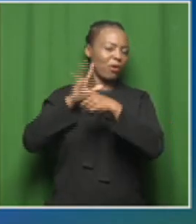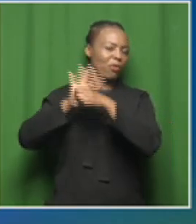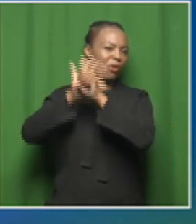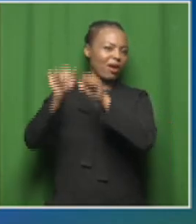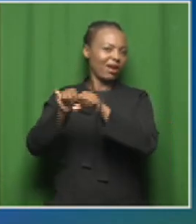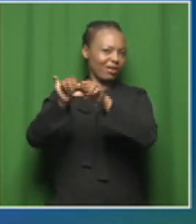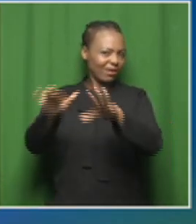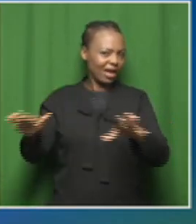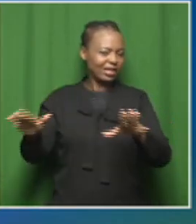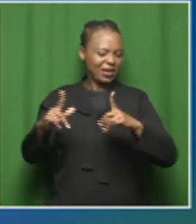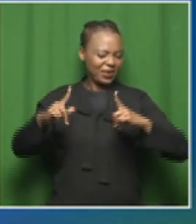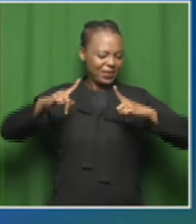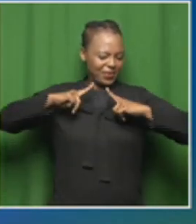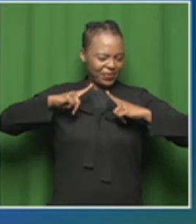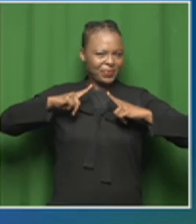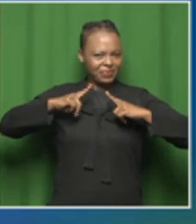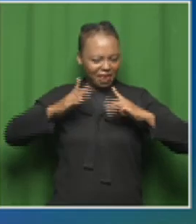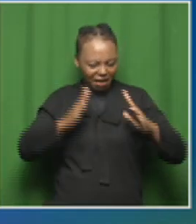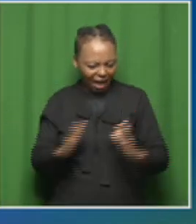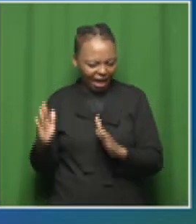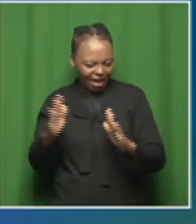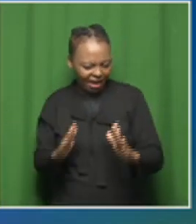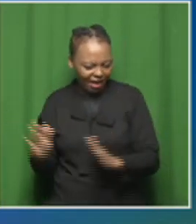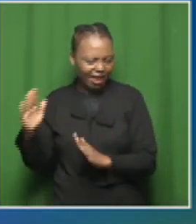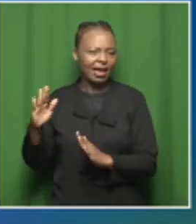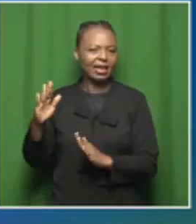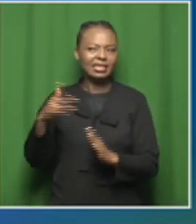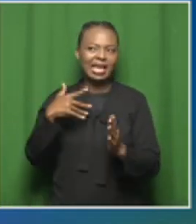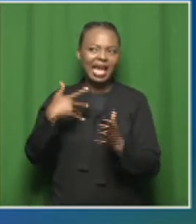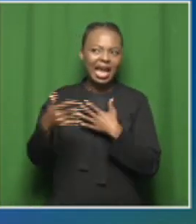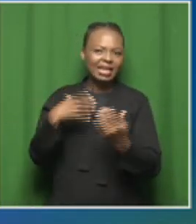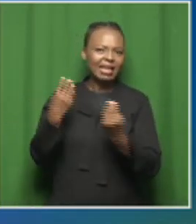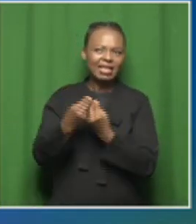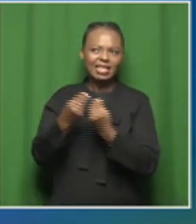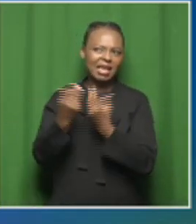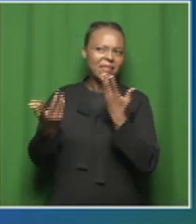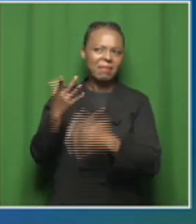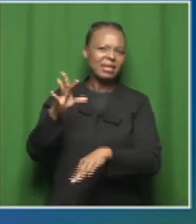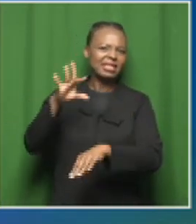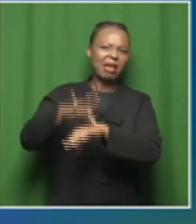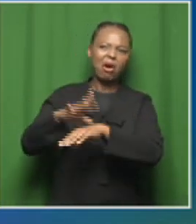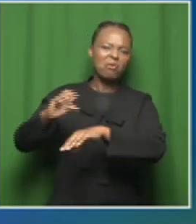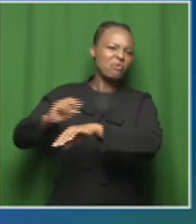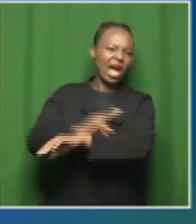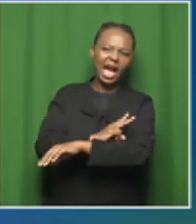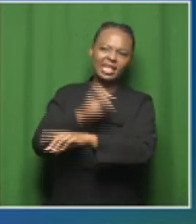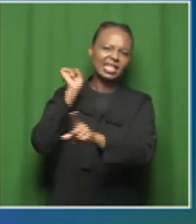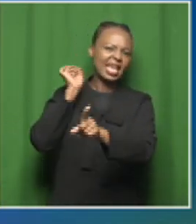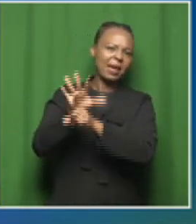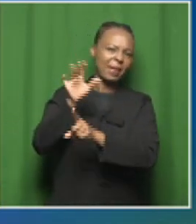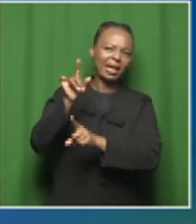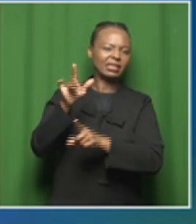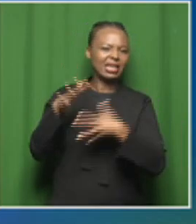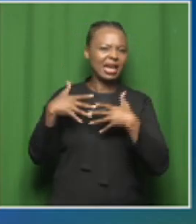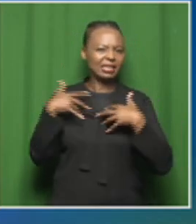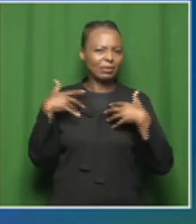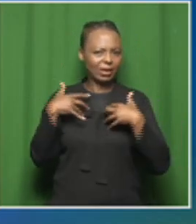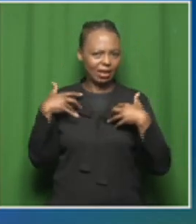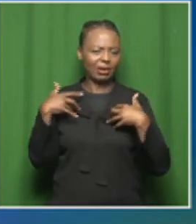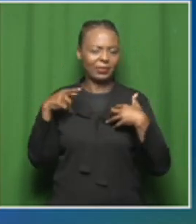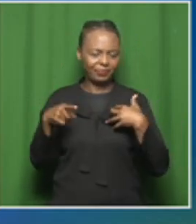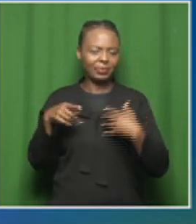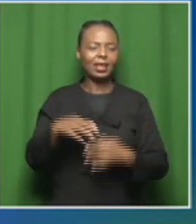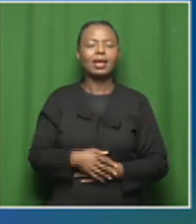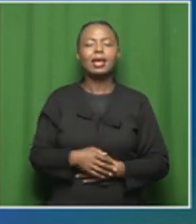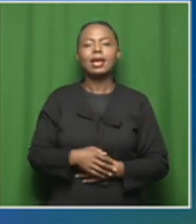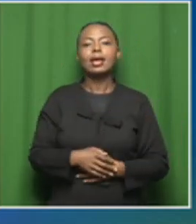so that the plan is applicable to any respiratory pathogen with pandemic or epidemic potential. So